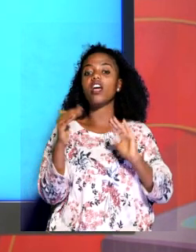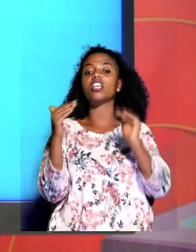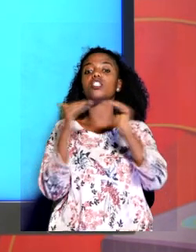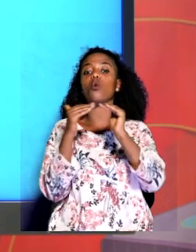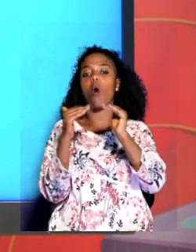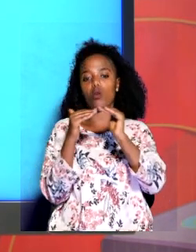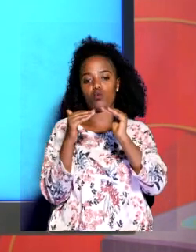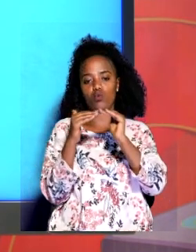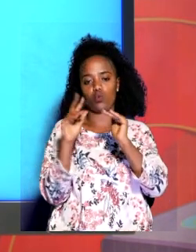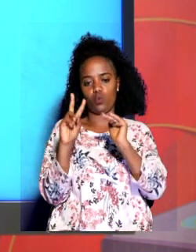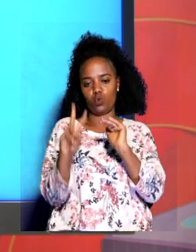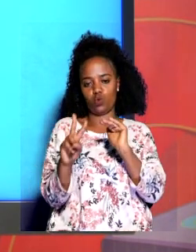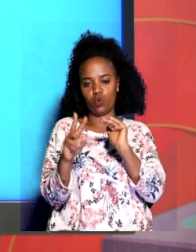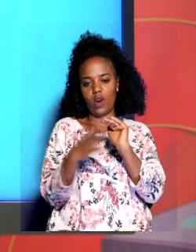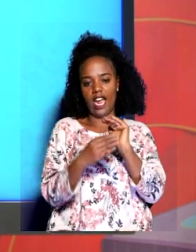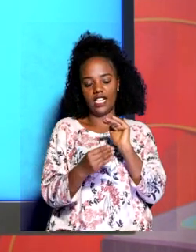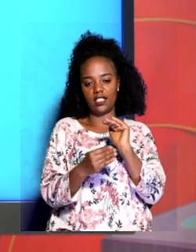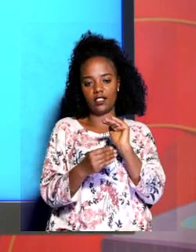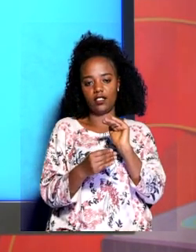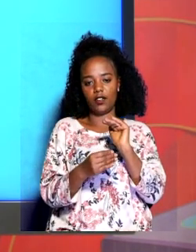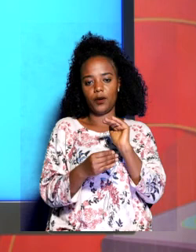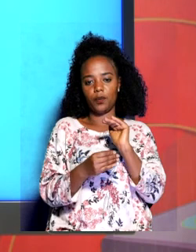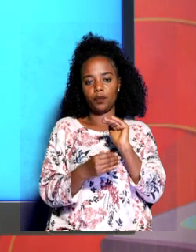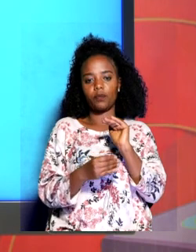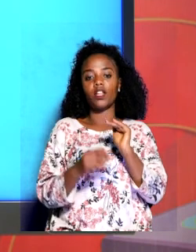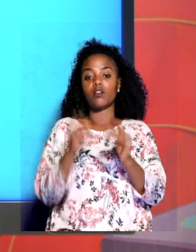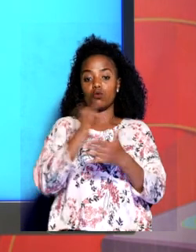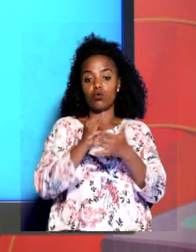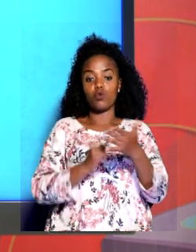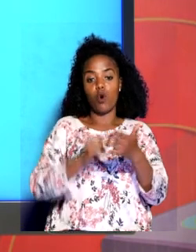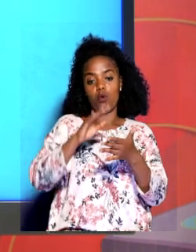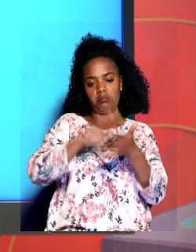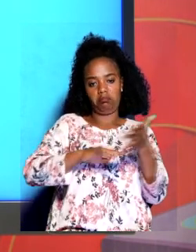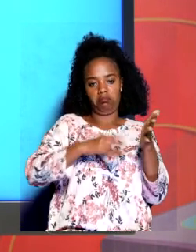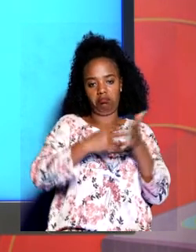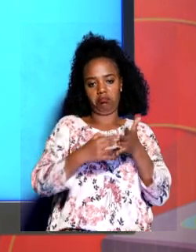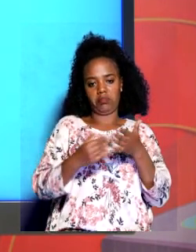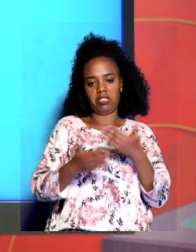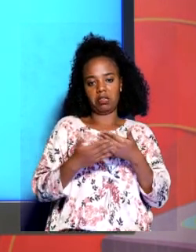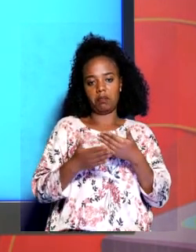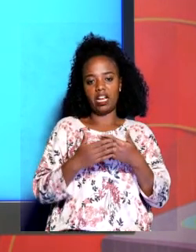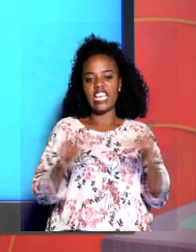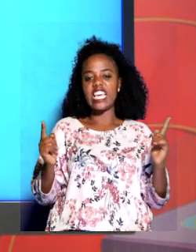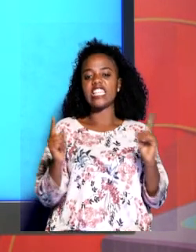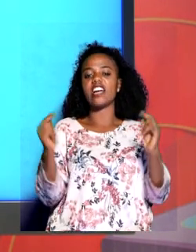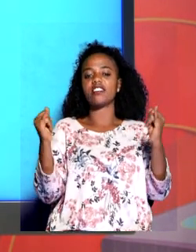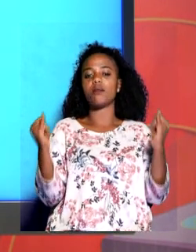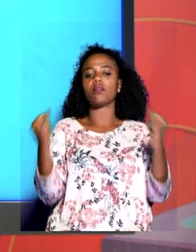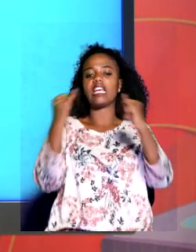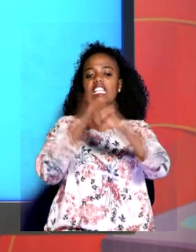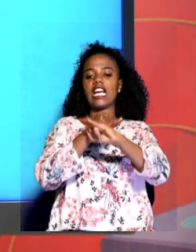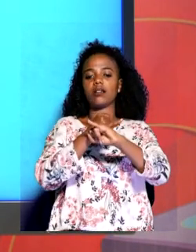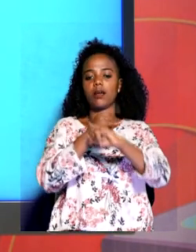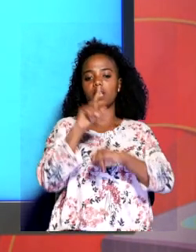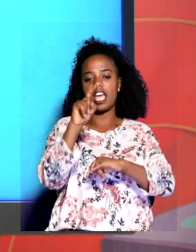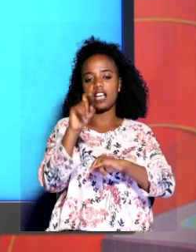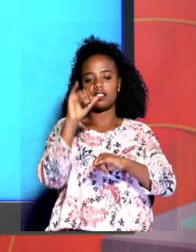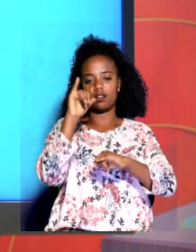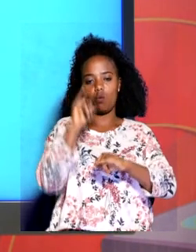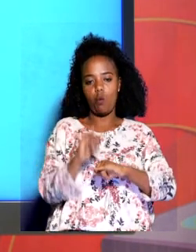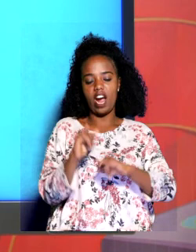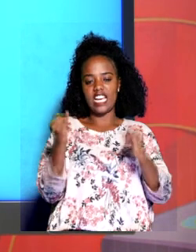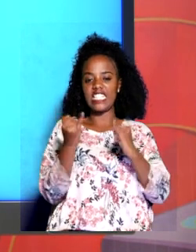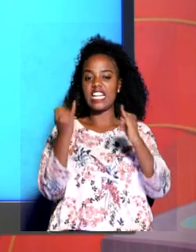2. And to draw this boundary line, simply take the intercepts, x and y